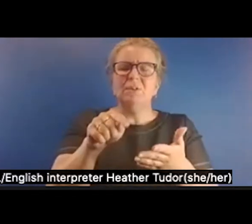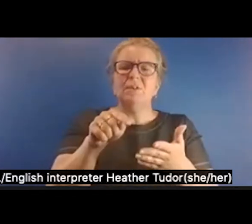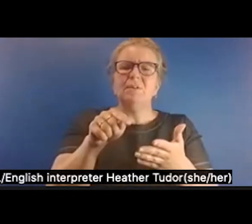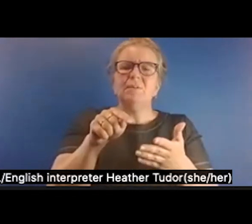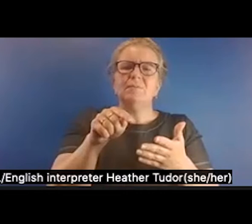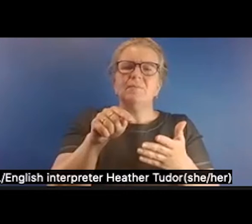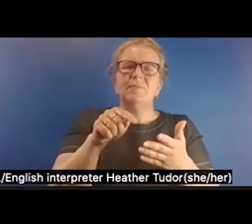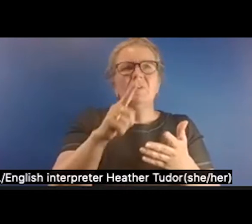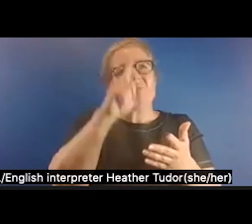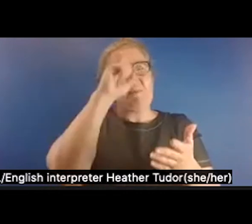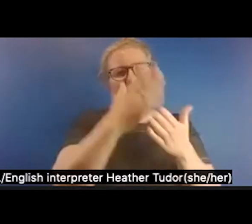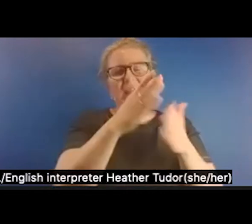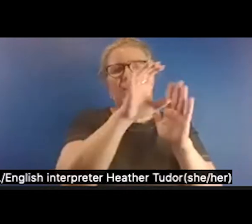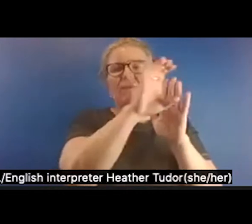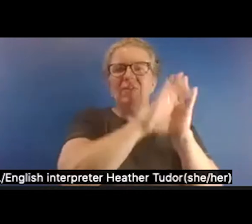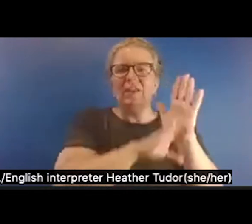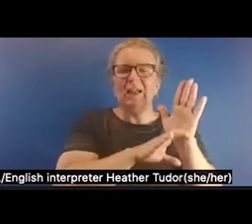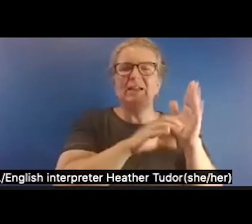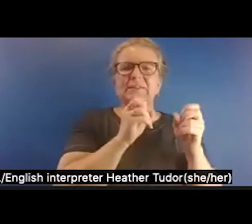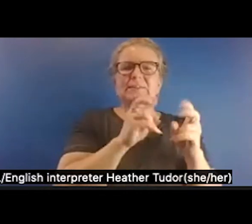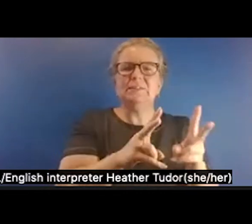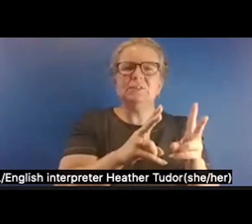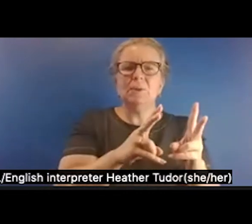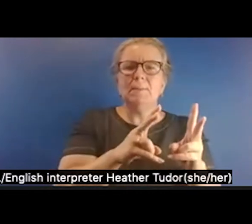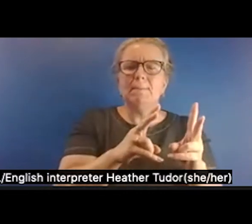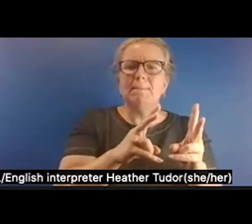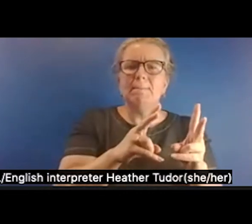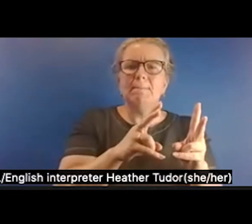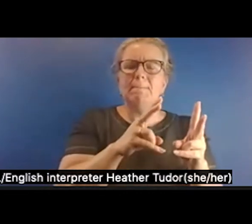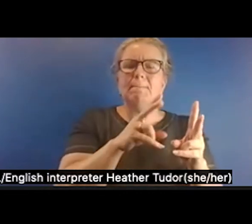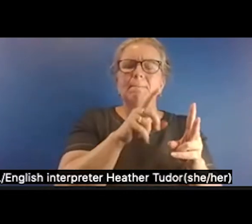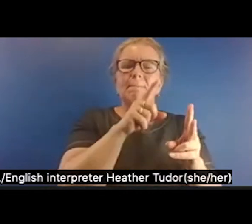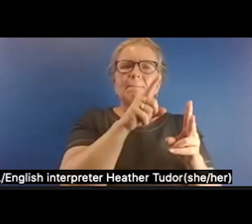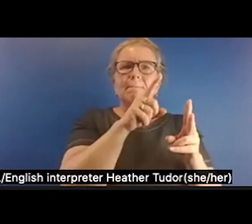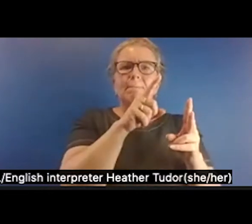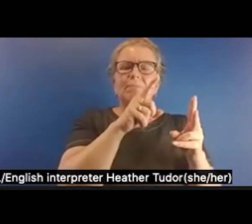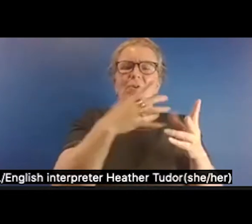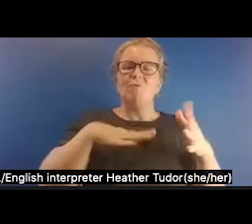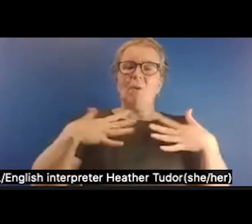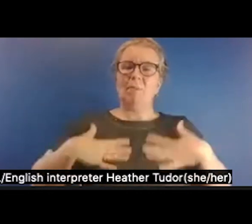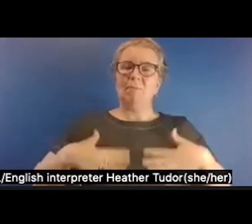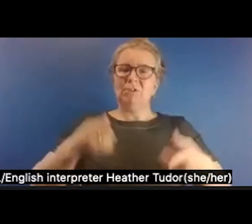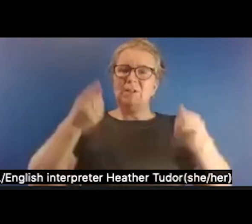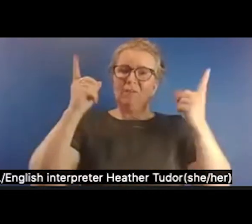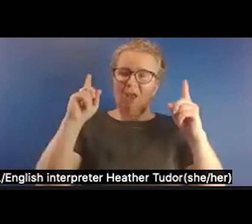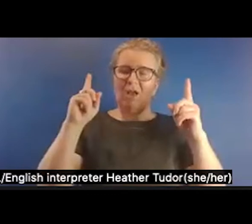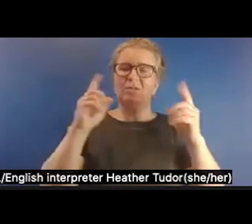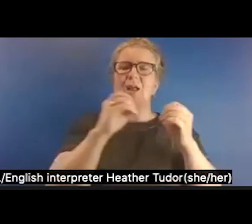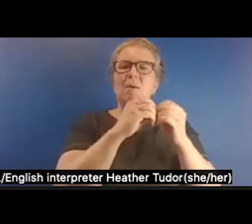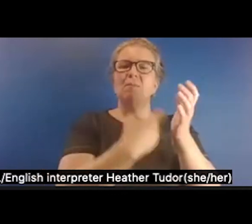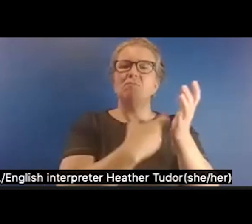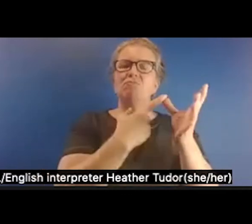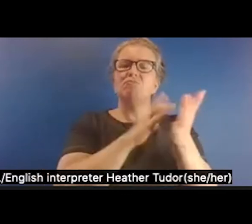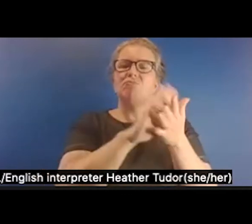of God, which is Brahma. And the Brahmins were considered to be on top, which came